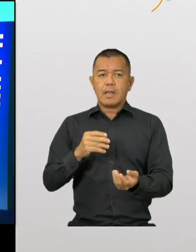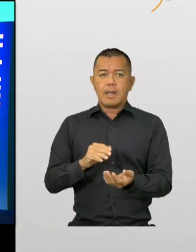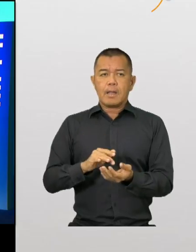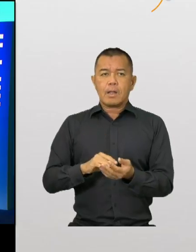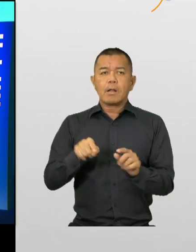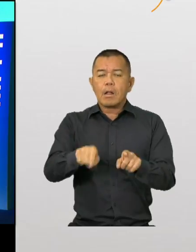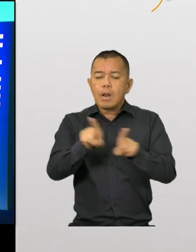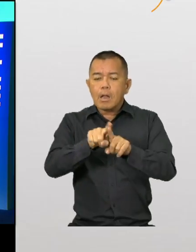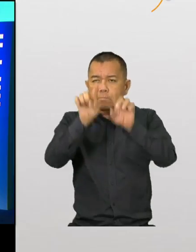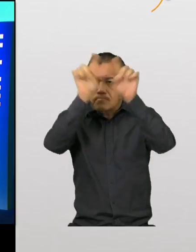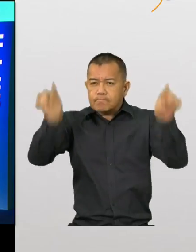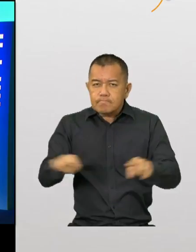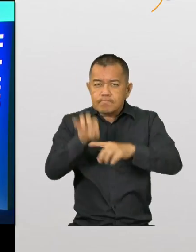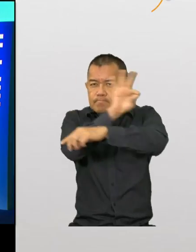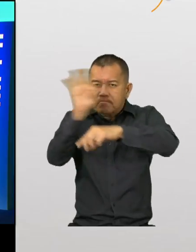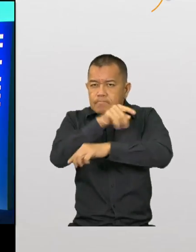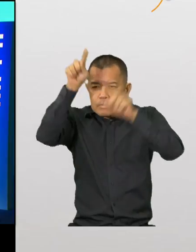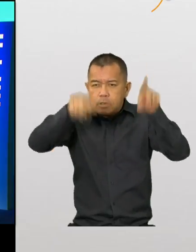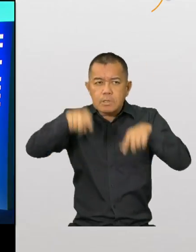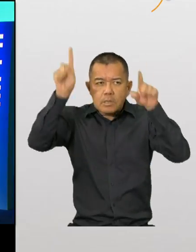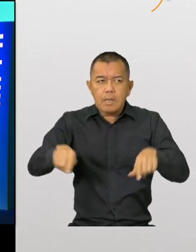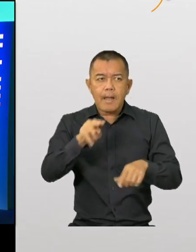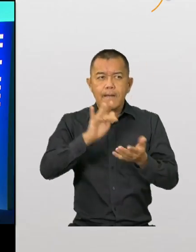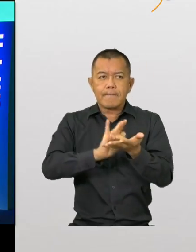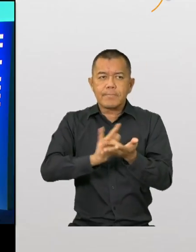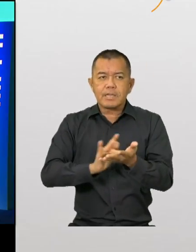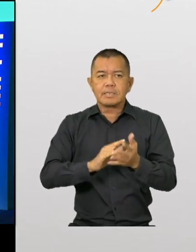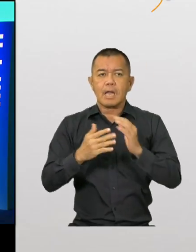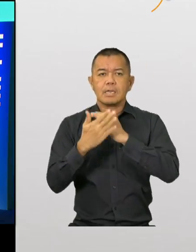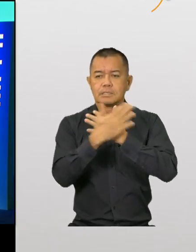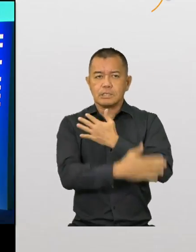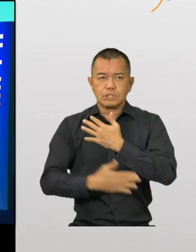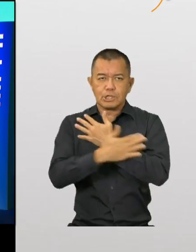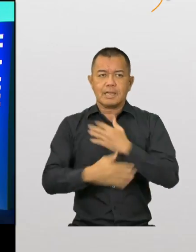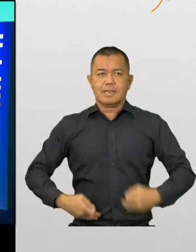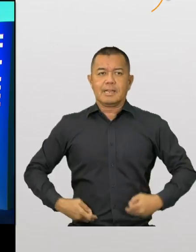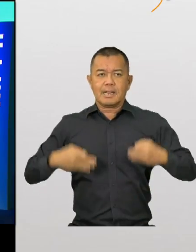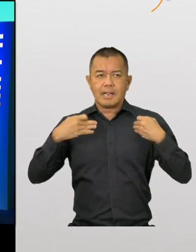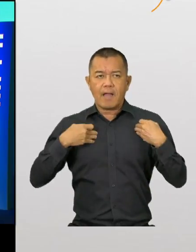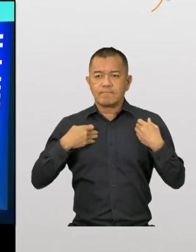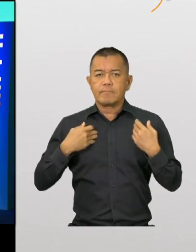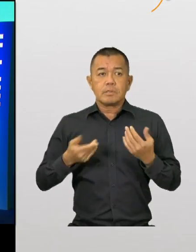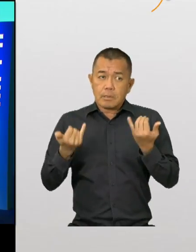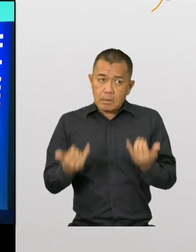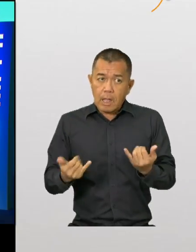introduced MediShield Life. We will soon enhance CHAS and introduce